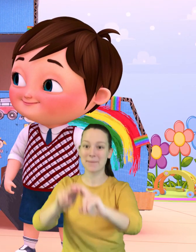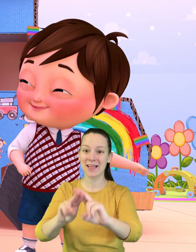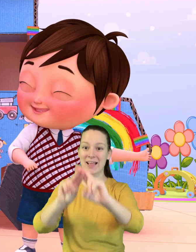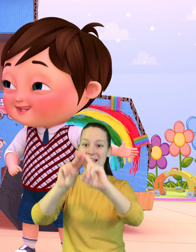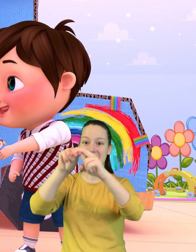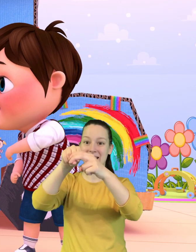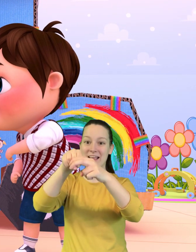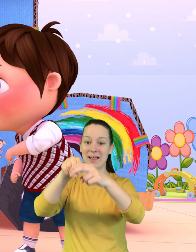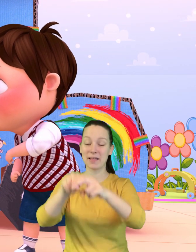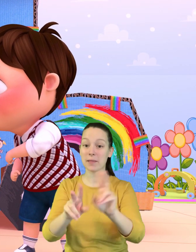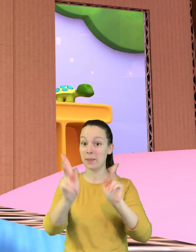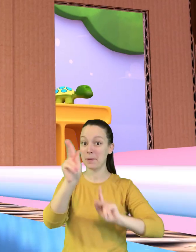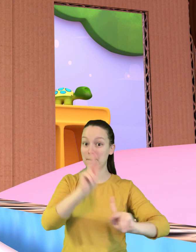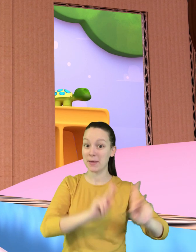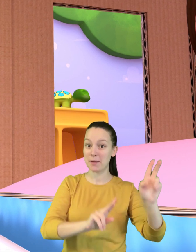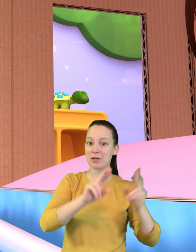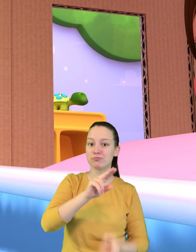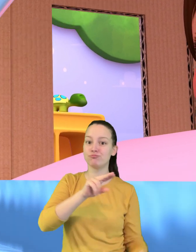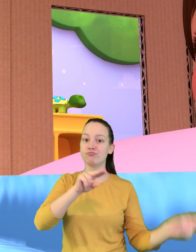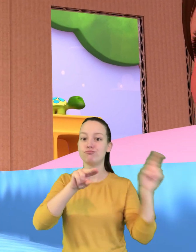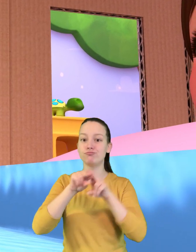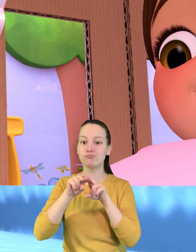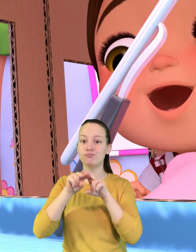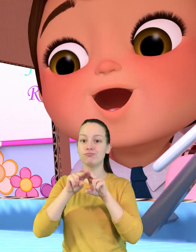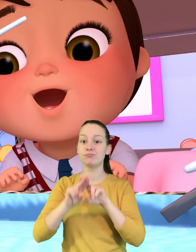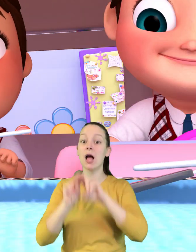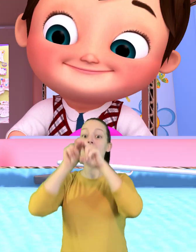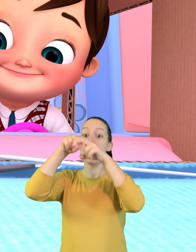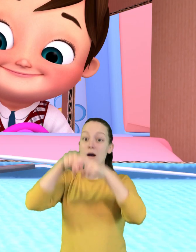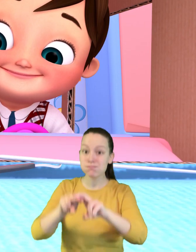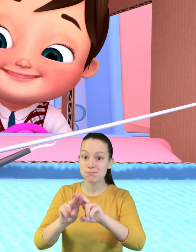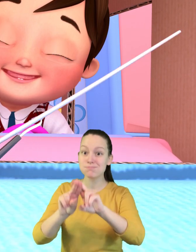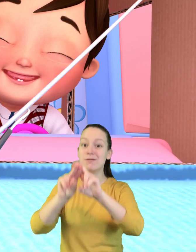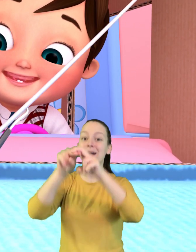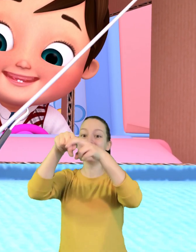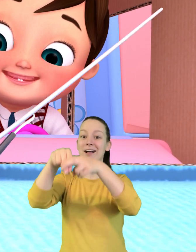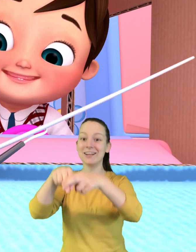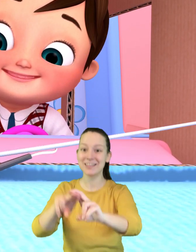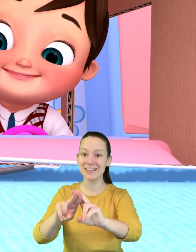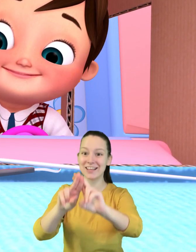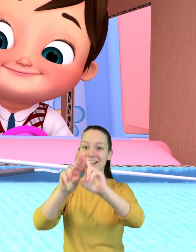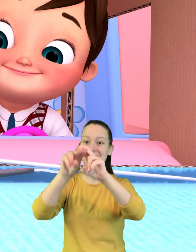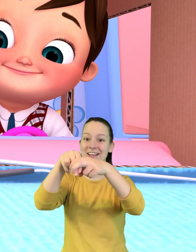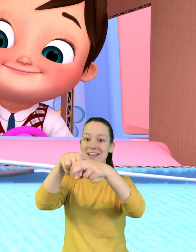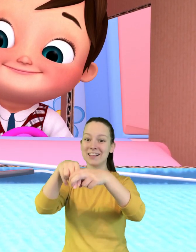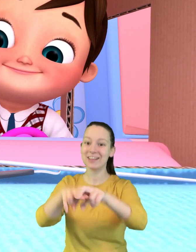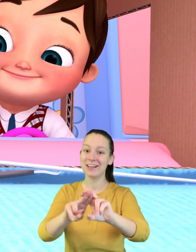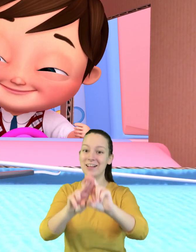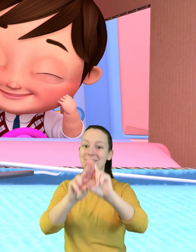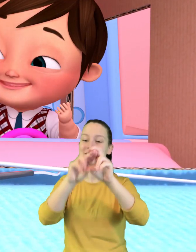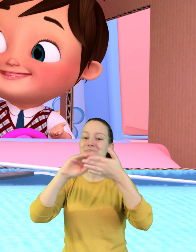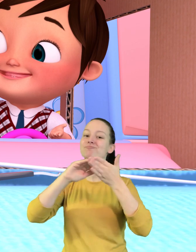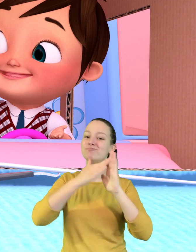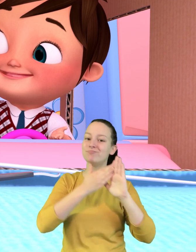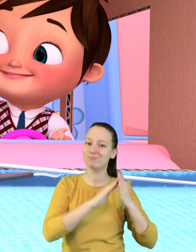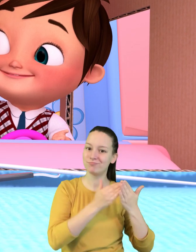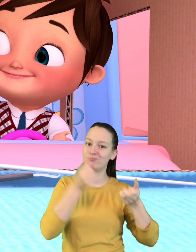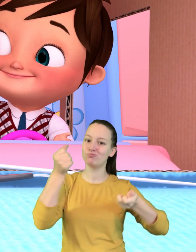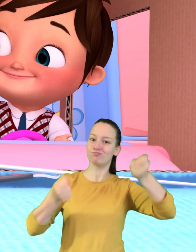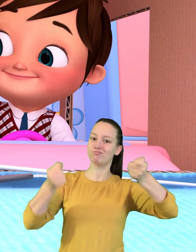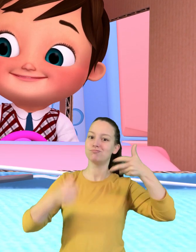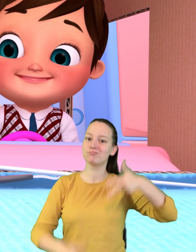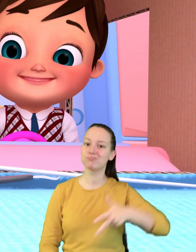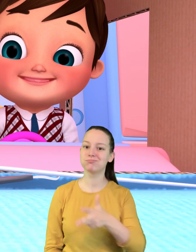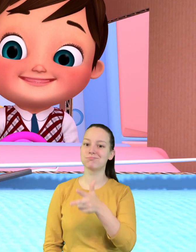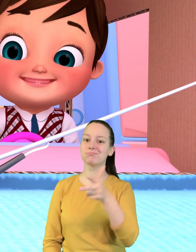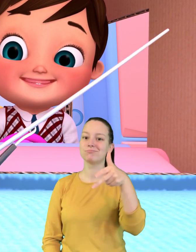Swish and swish the wipes on the bus go Swish and swish all